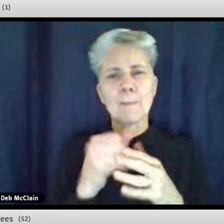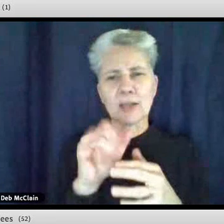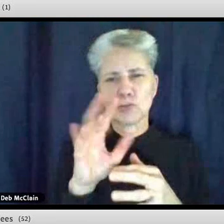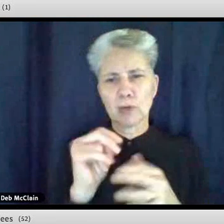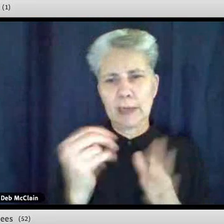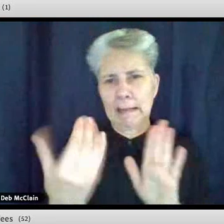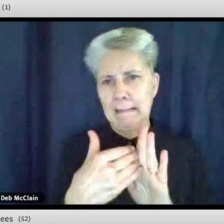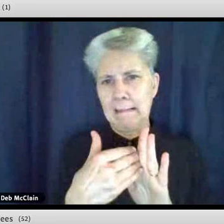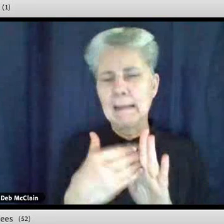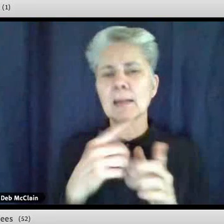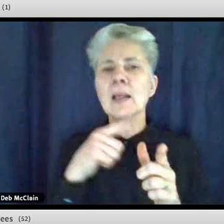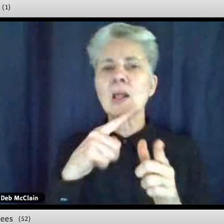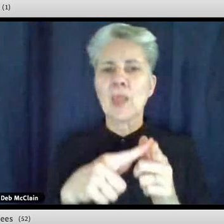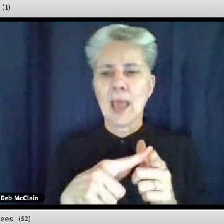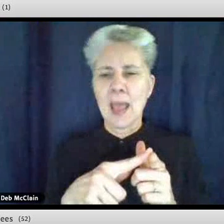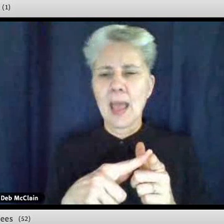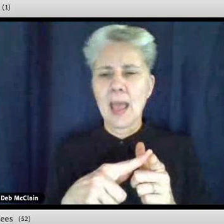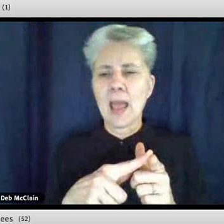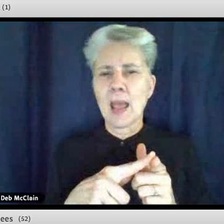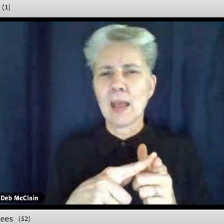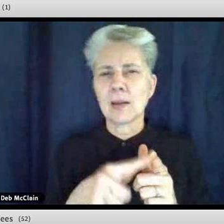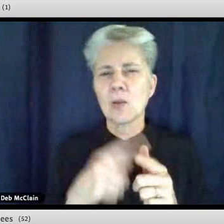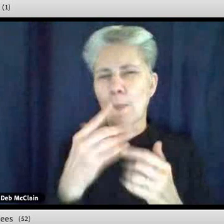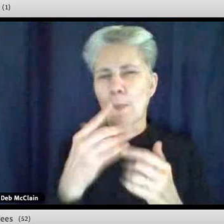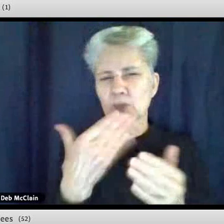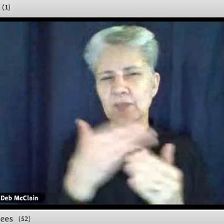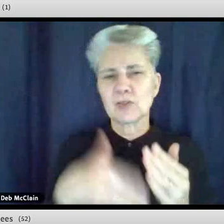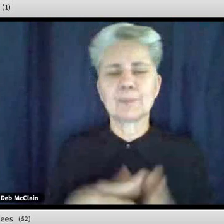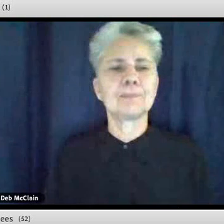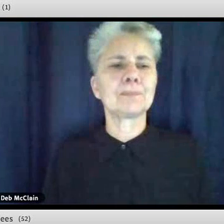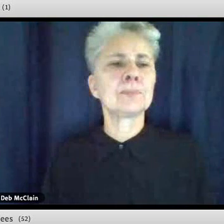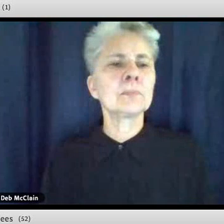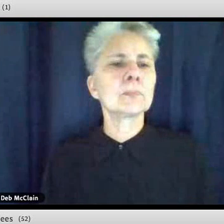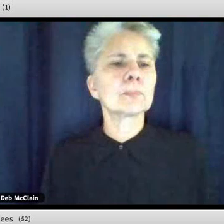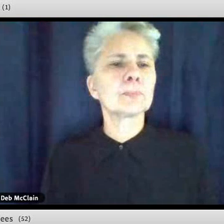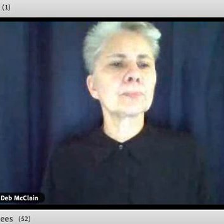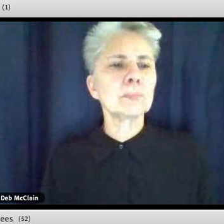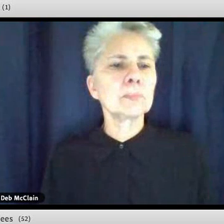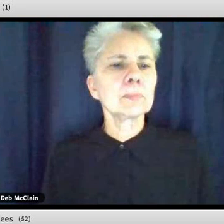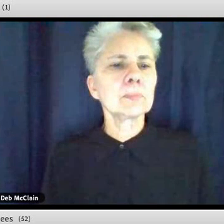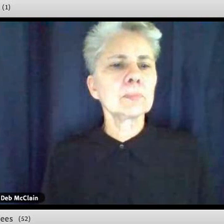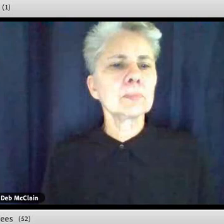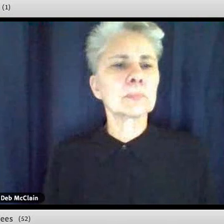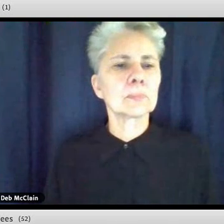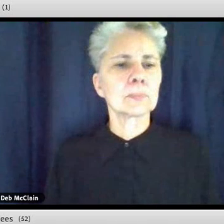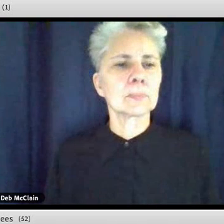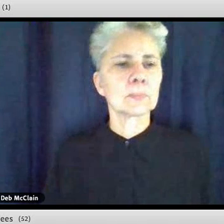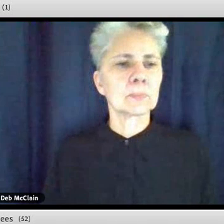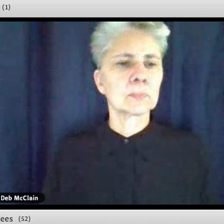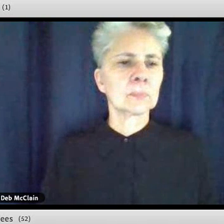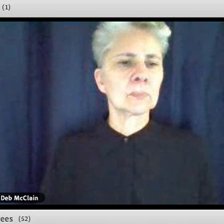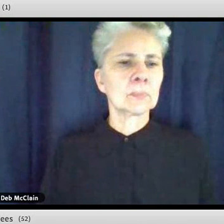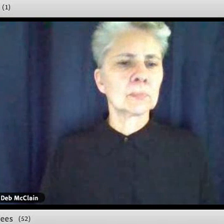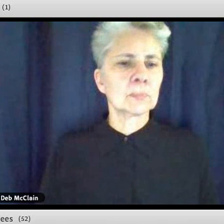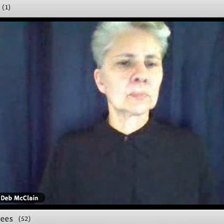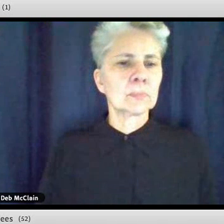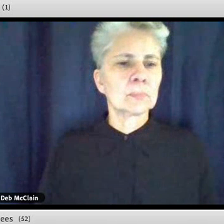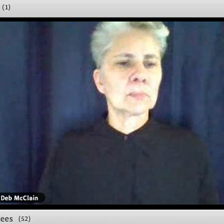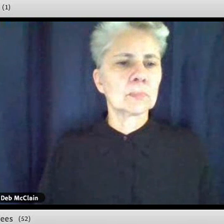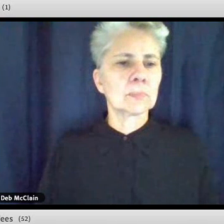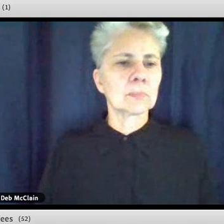time with our resources? So I'm going to start sharing my screen, and then we'll be just about done.